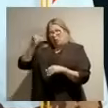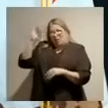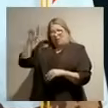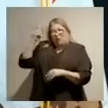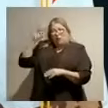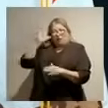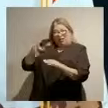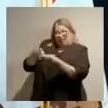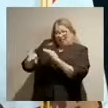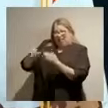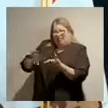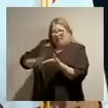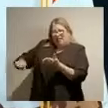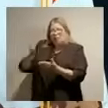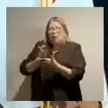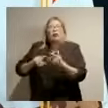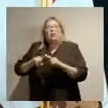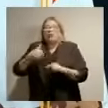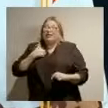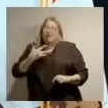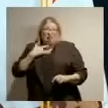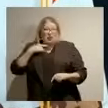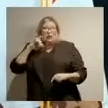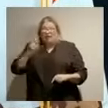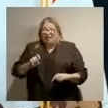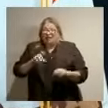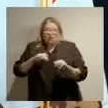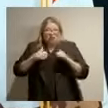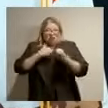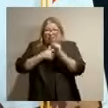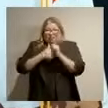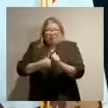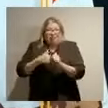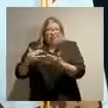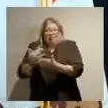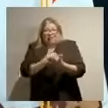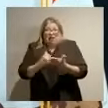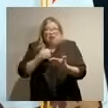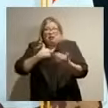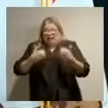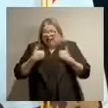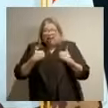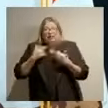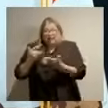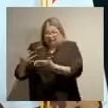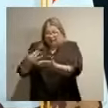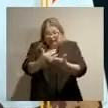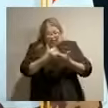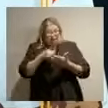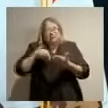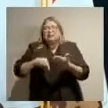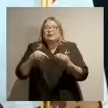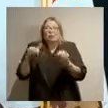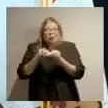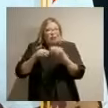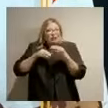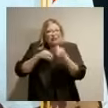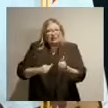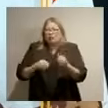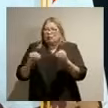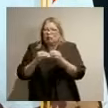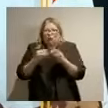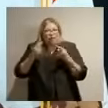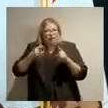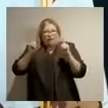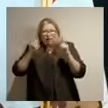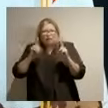But I feel strongly that we have to live within our means, within the framework of being more efficient and more effective, and do what a